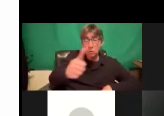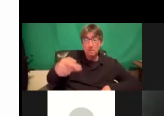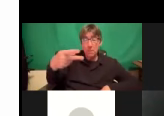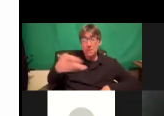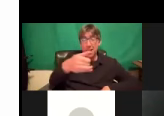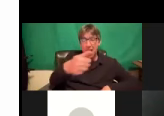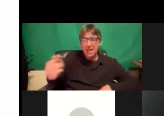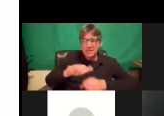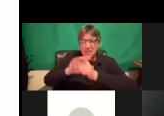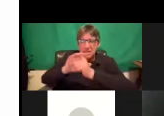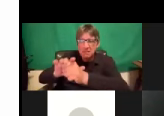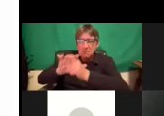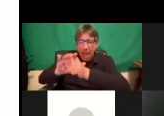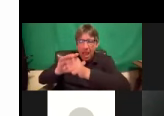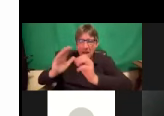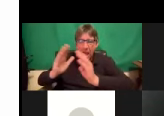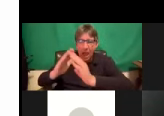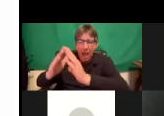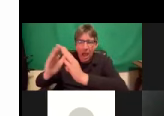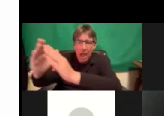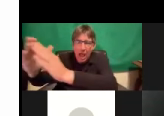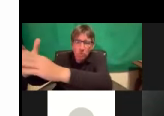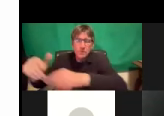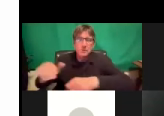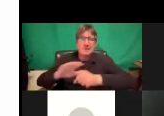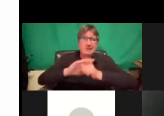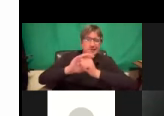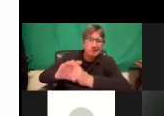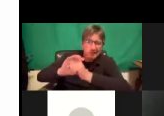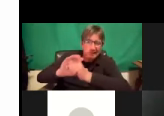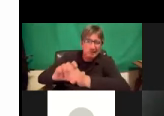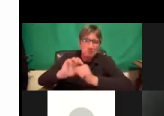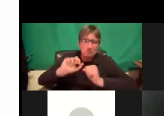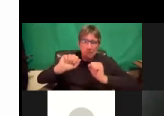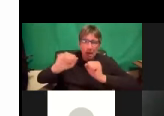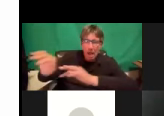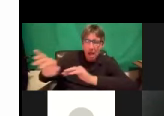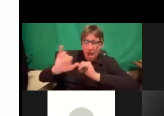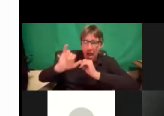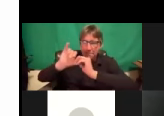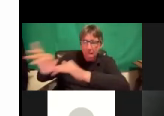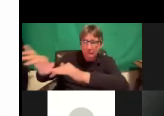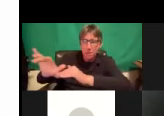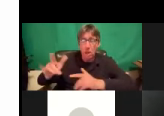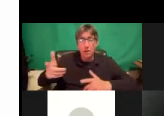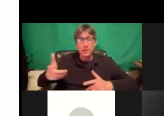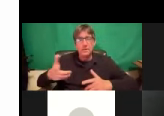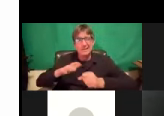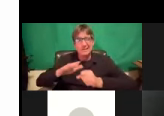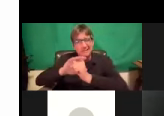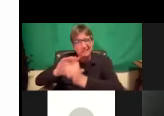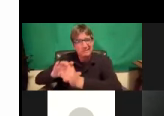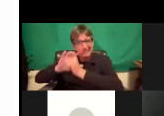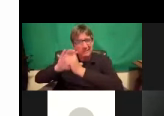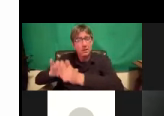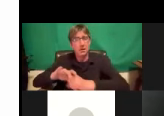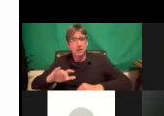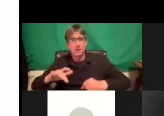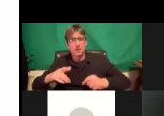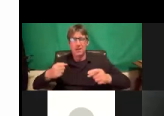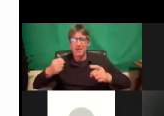pressure to change zoning and would have a dramatic impact on many of the smaller communities. It feels like the